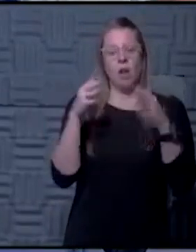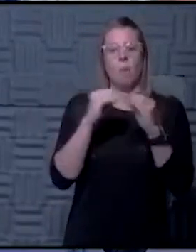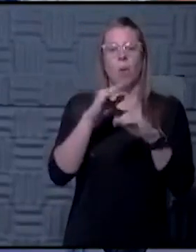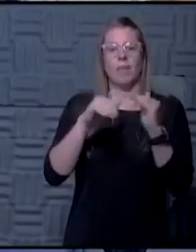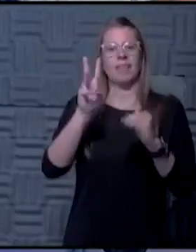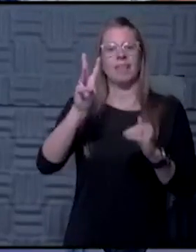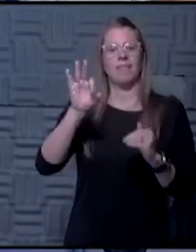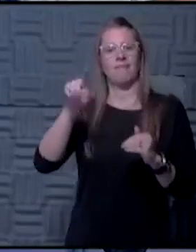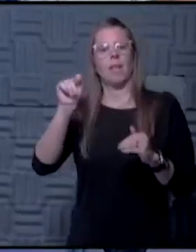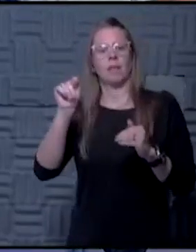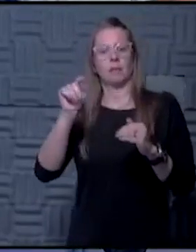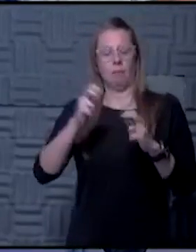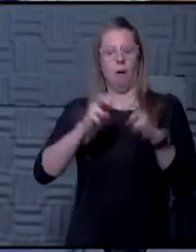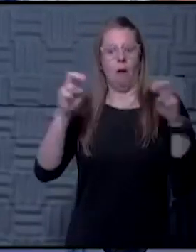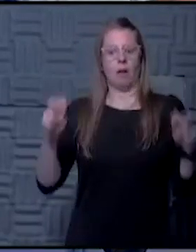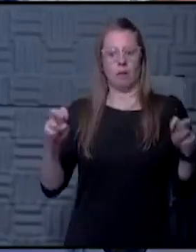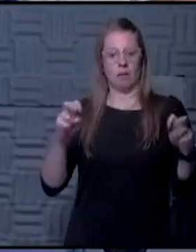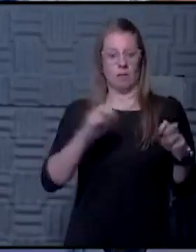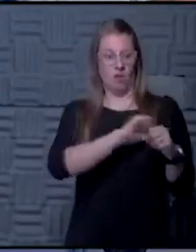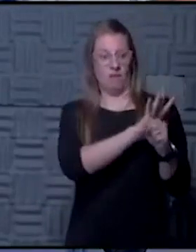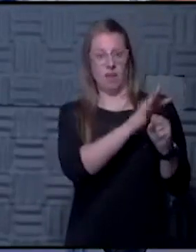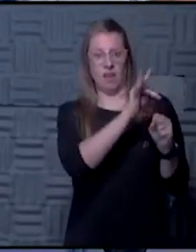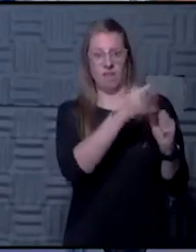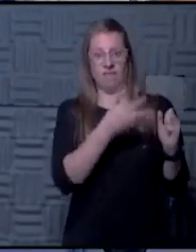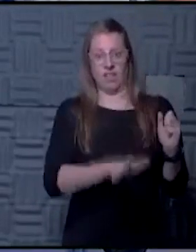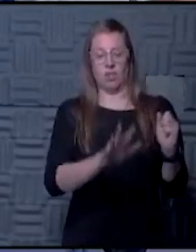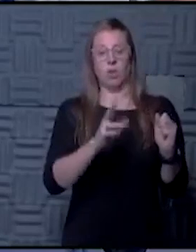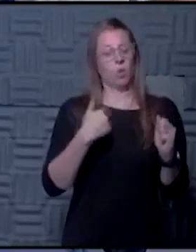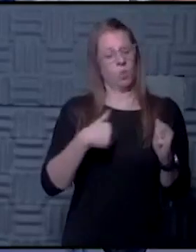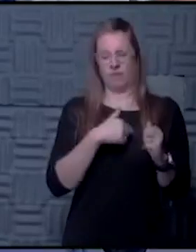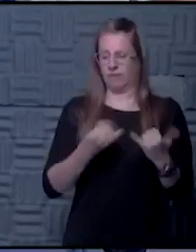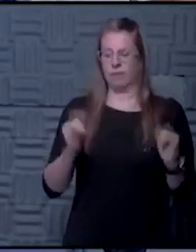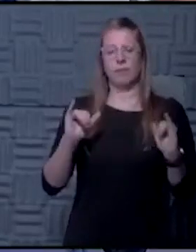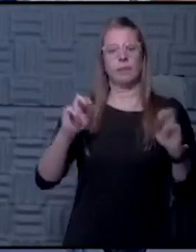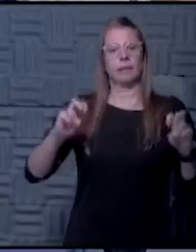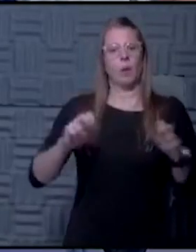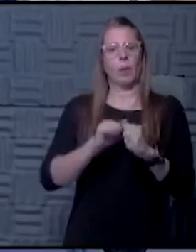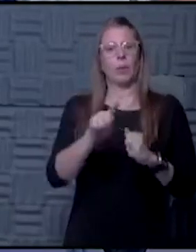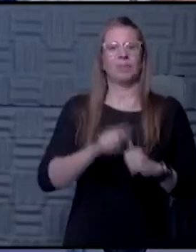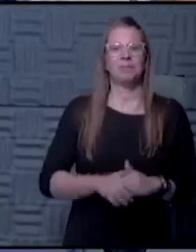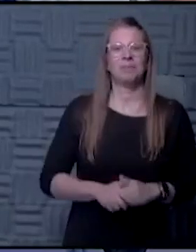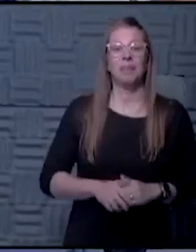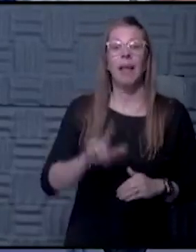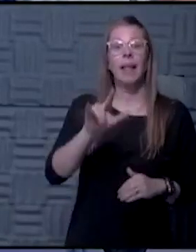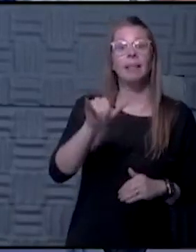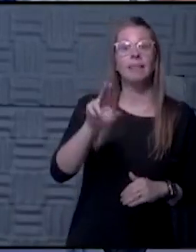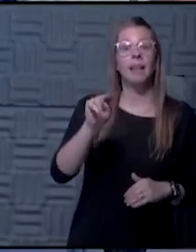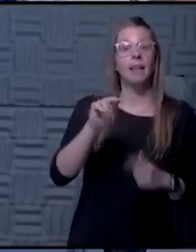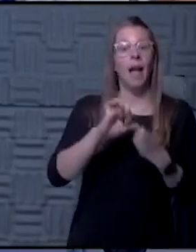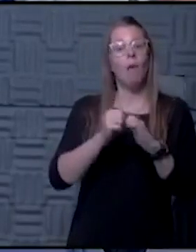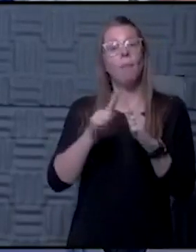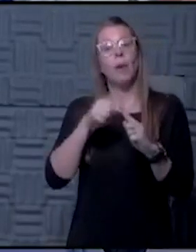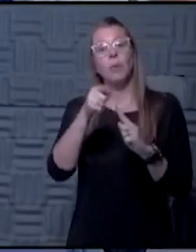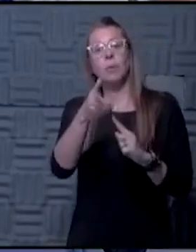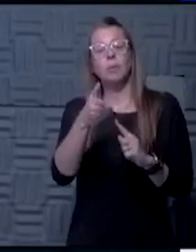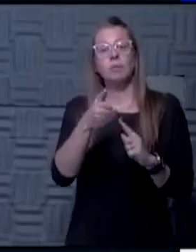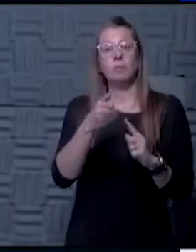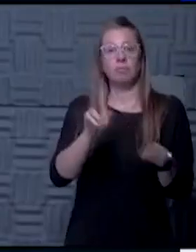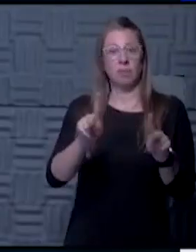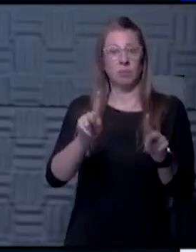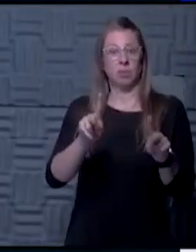apart. But still, you've had COVID-19, but we're still sitting with you. Yeah. Yeah. All right. Lynn, how about you? Are people treating you